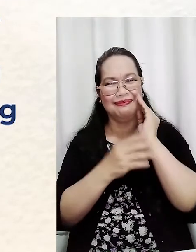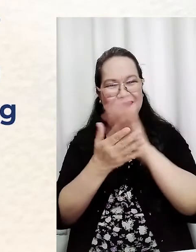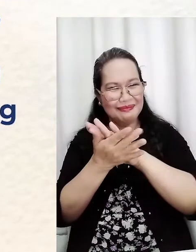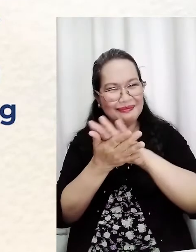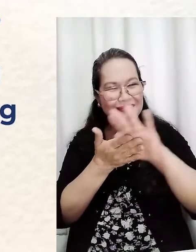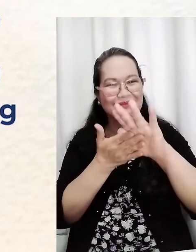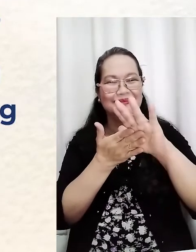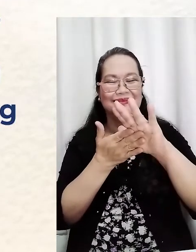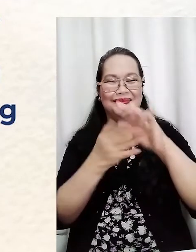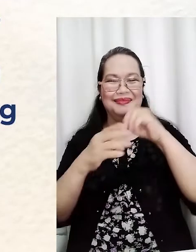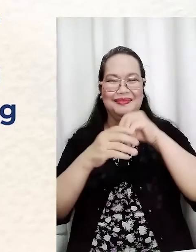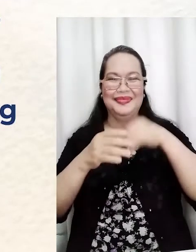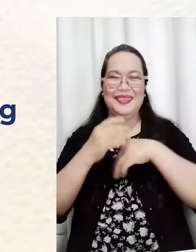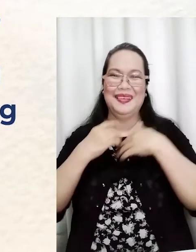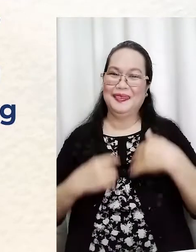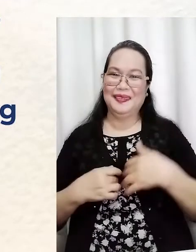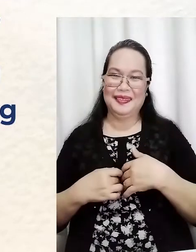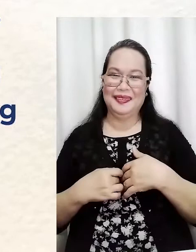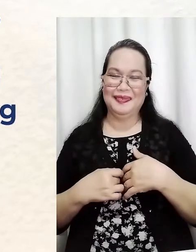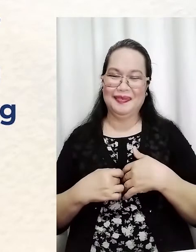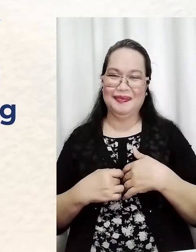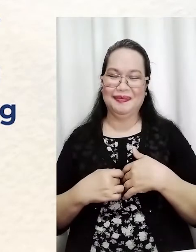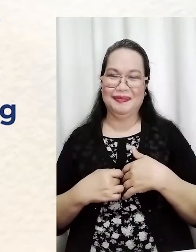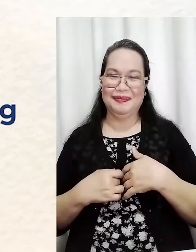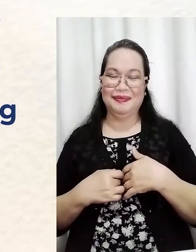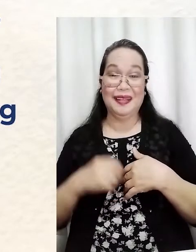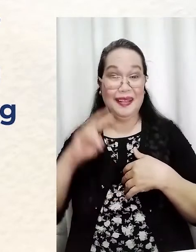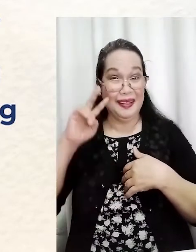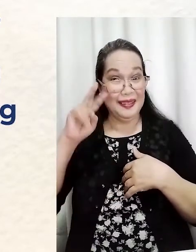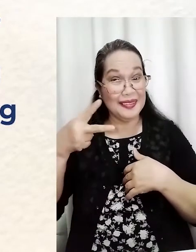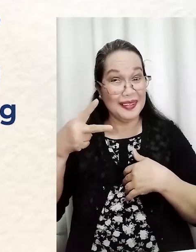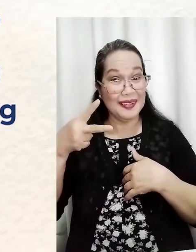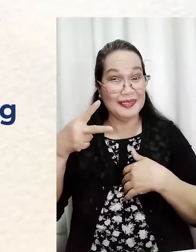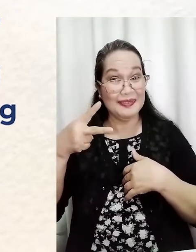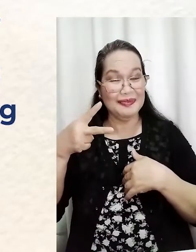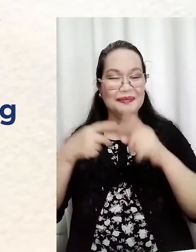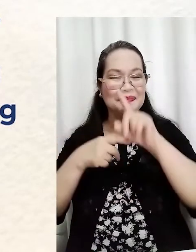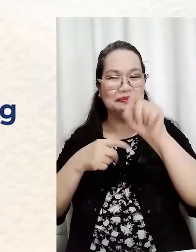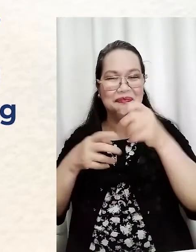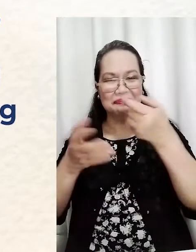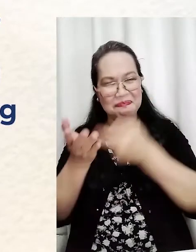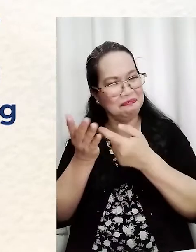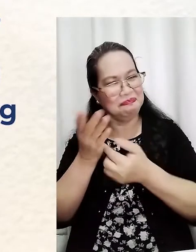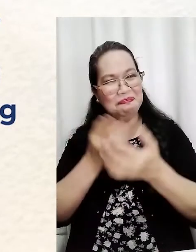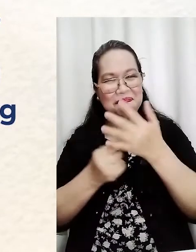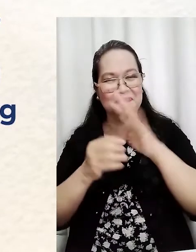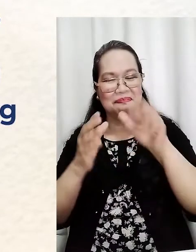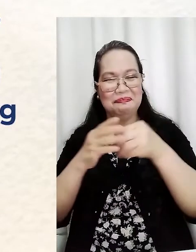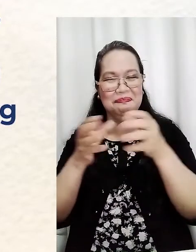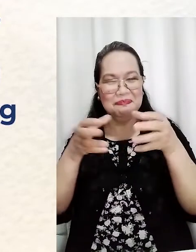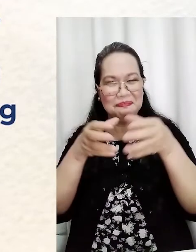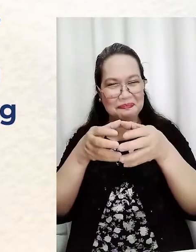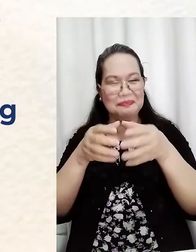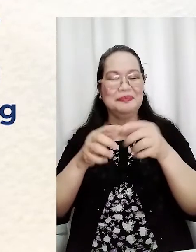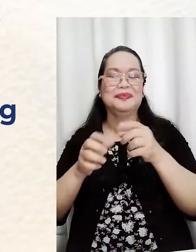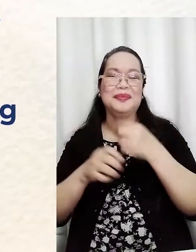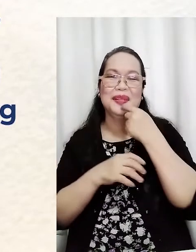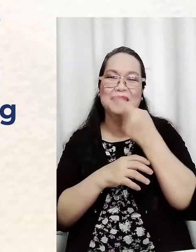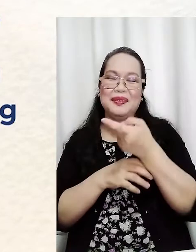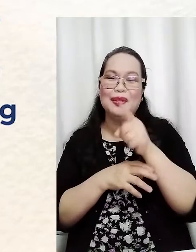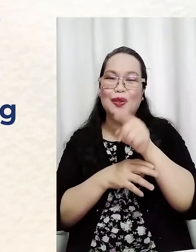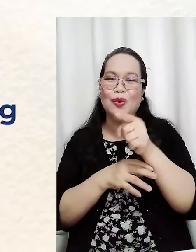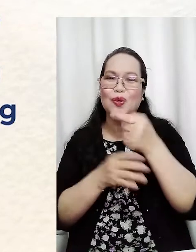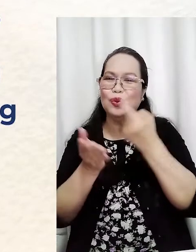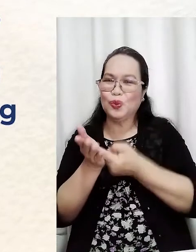heart? Then another question that you may want to ponder among yourselves is this. Discuss practical